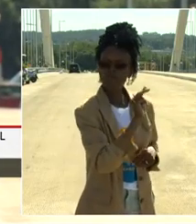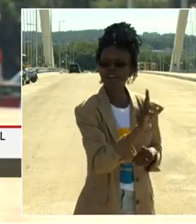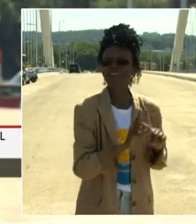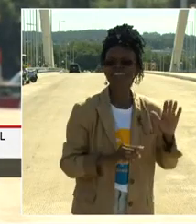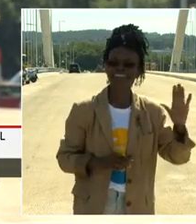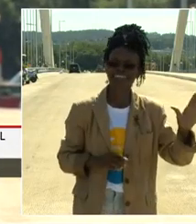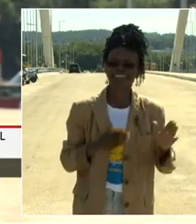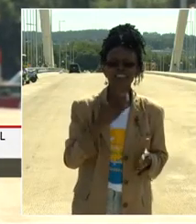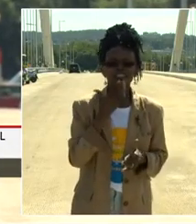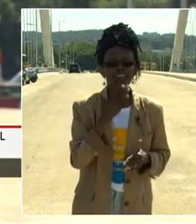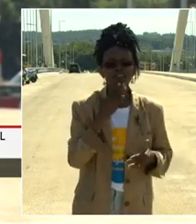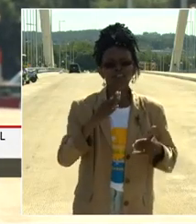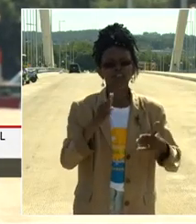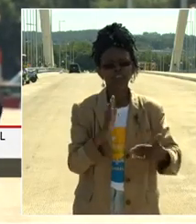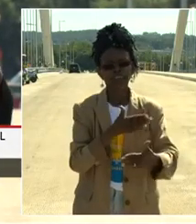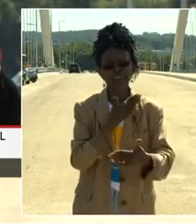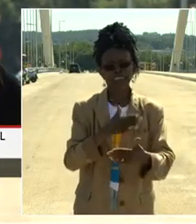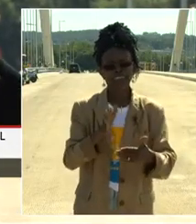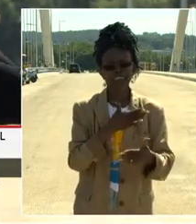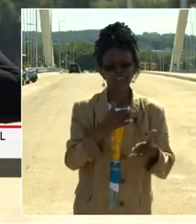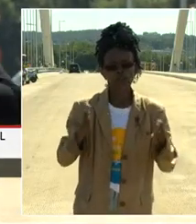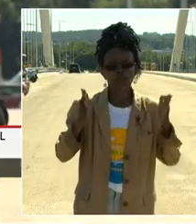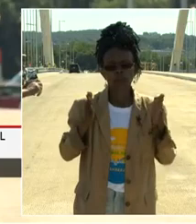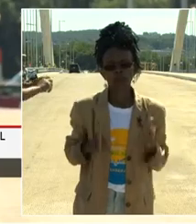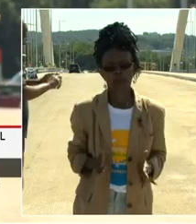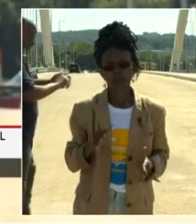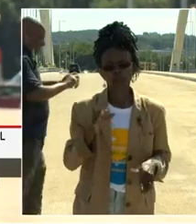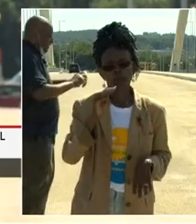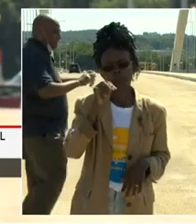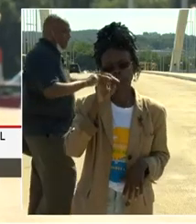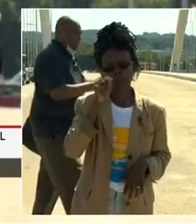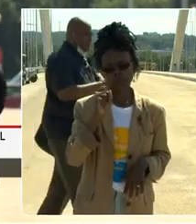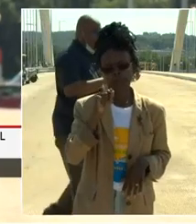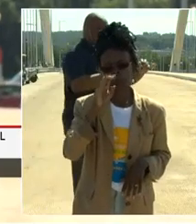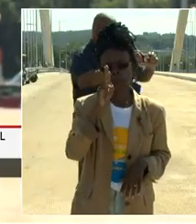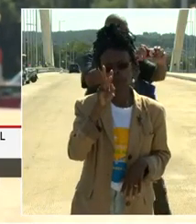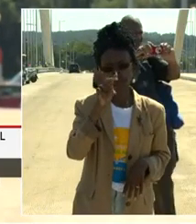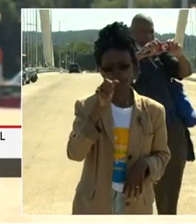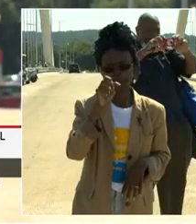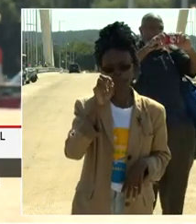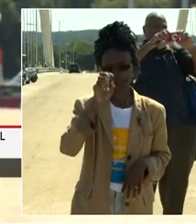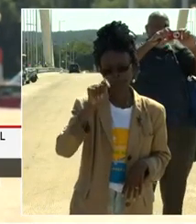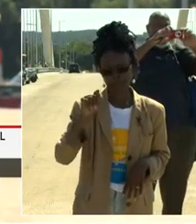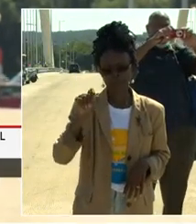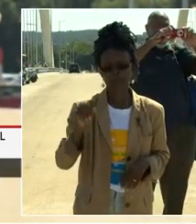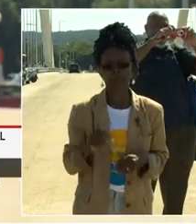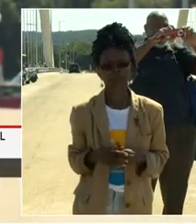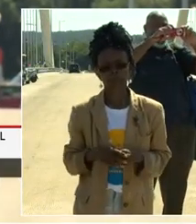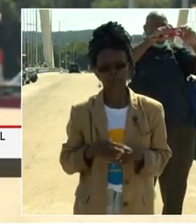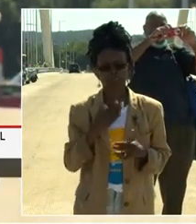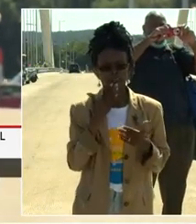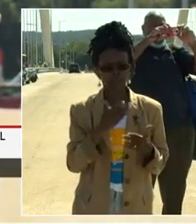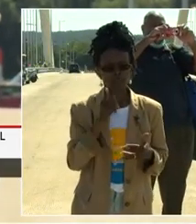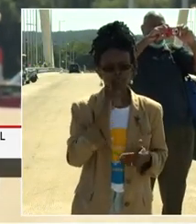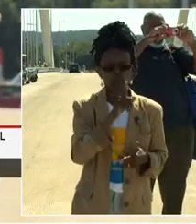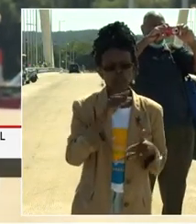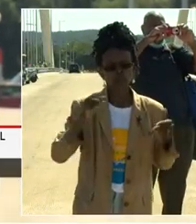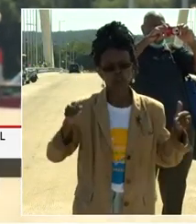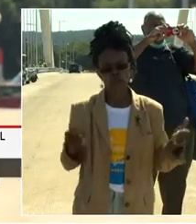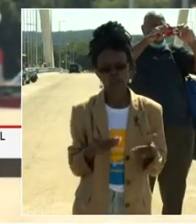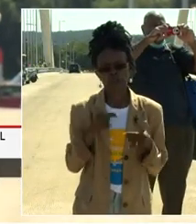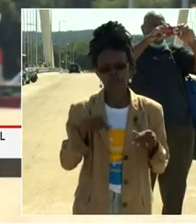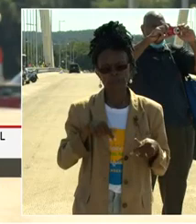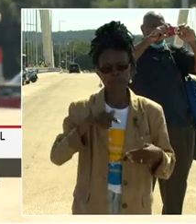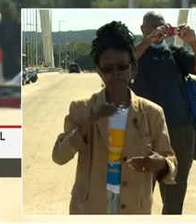Miss Burnett, for a beautiful, beautiful introduction to today's ceremony. Our young people from